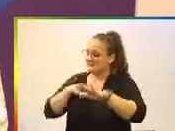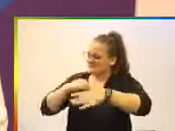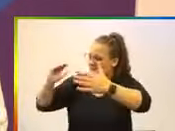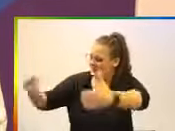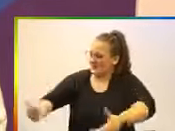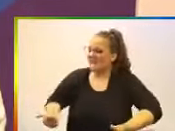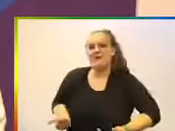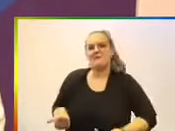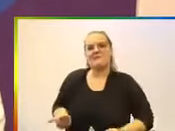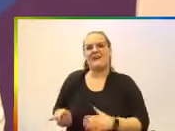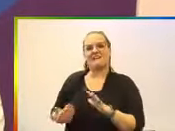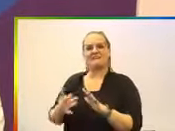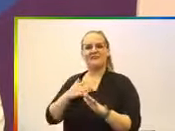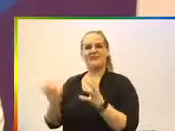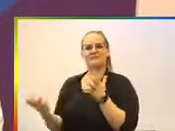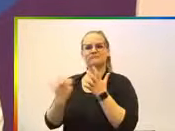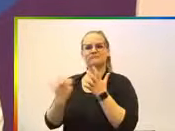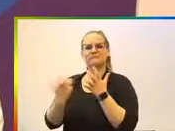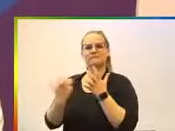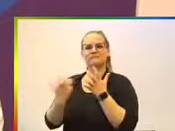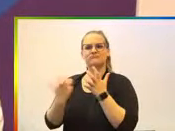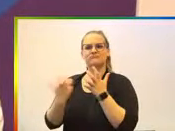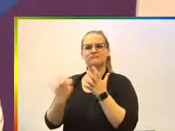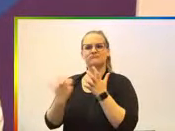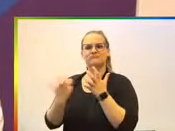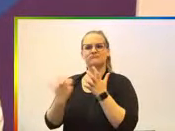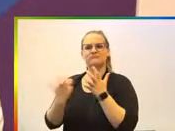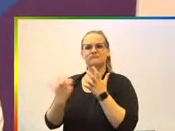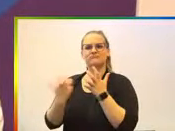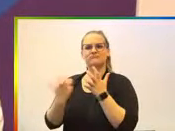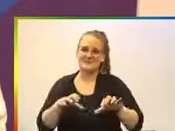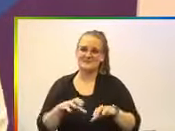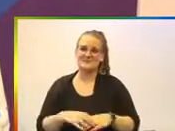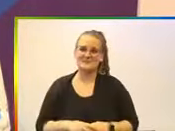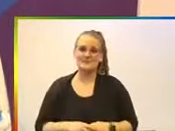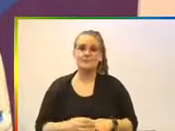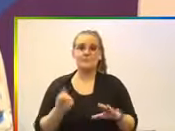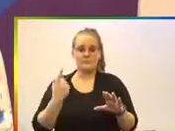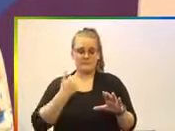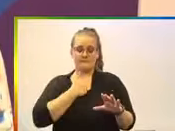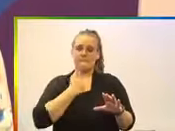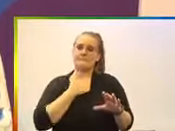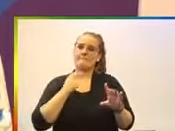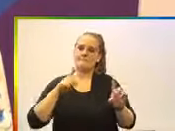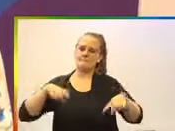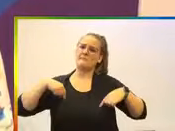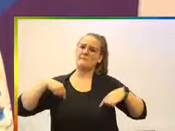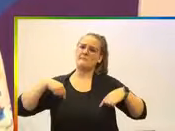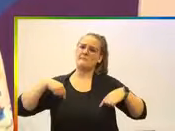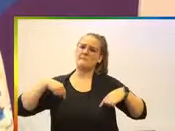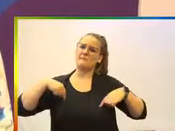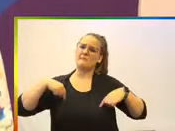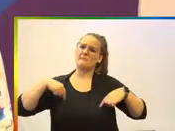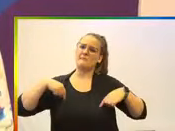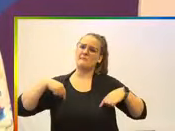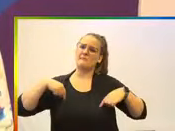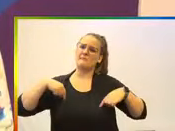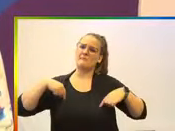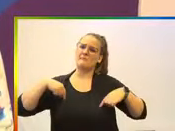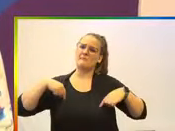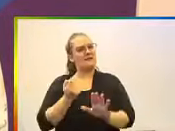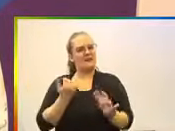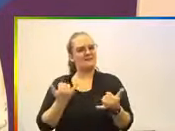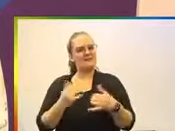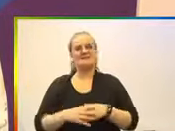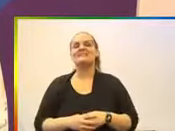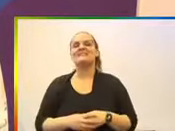that's relatively hard to do. And as somebody who's volunteered here for a little while, I know